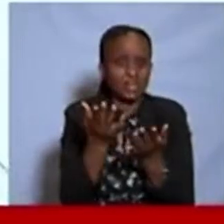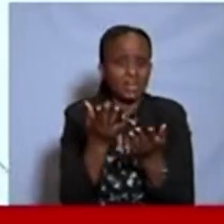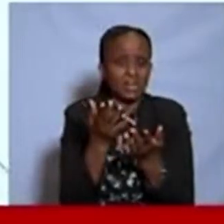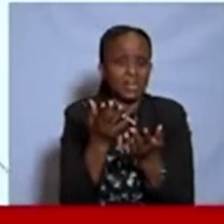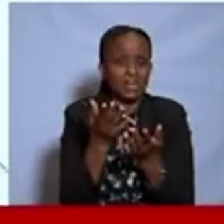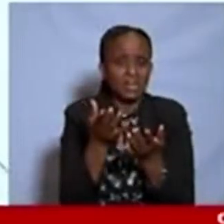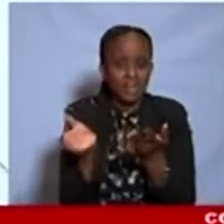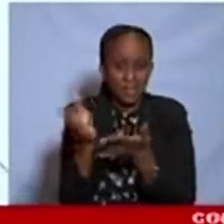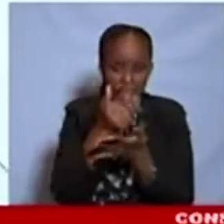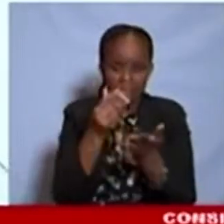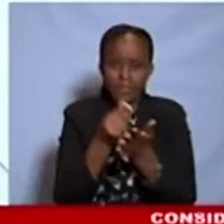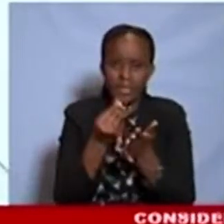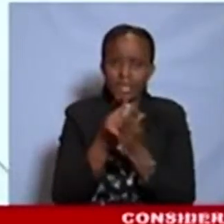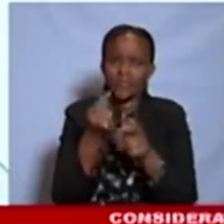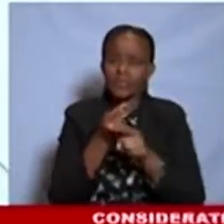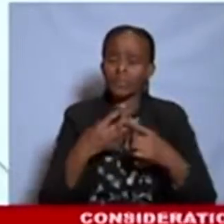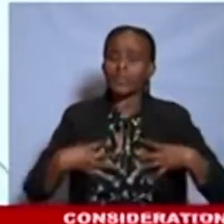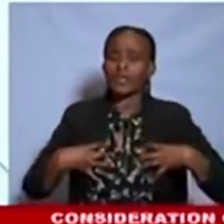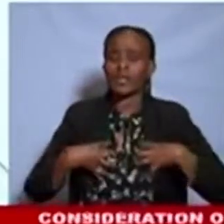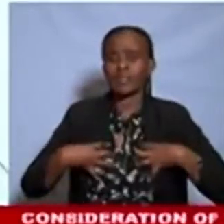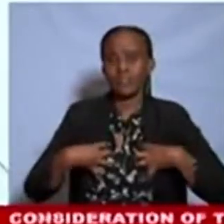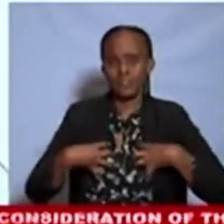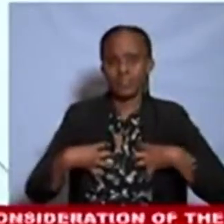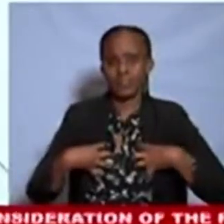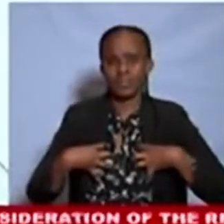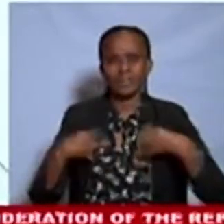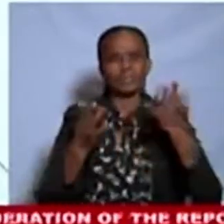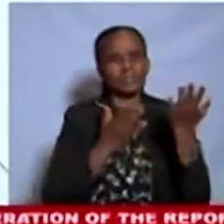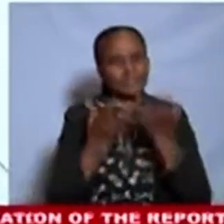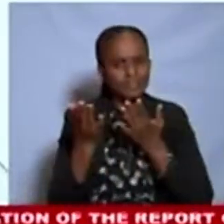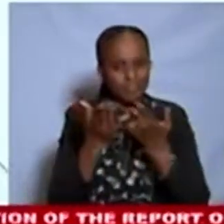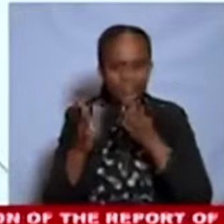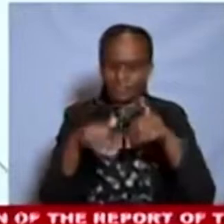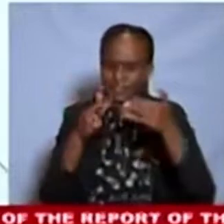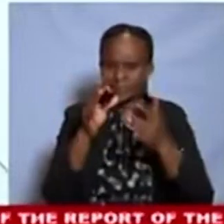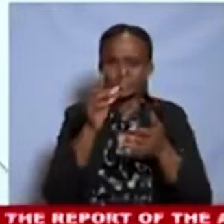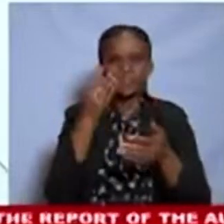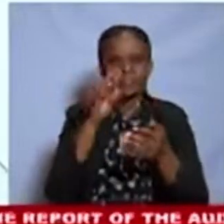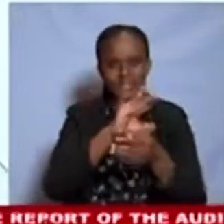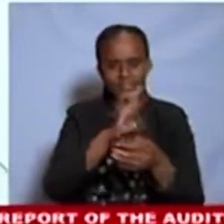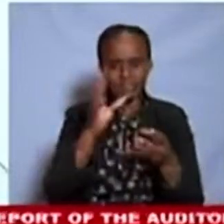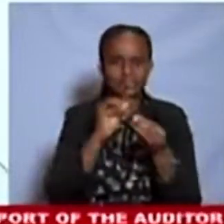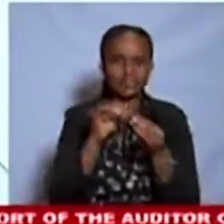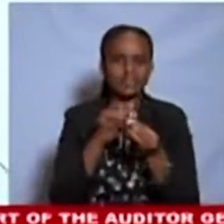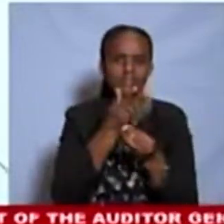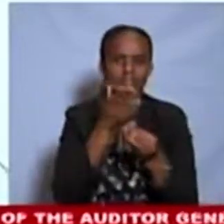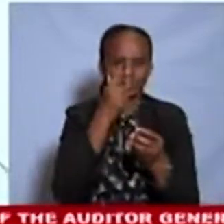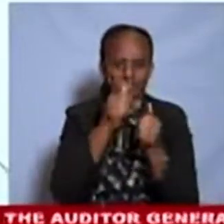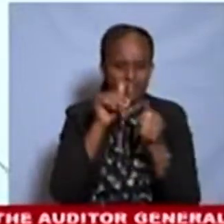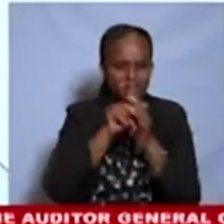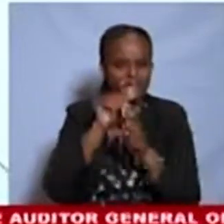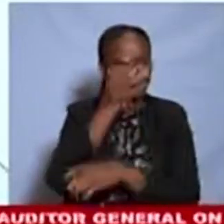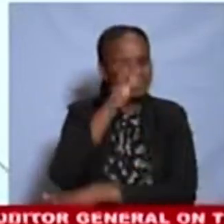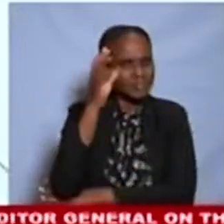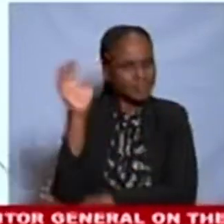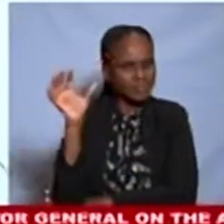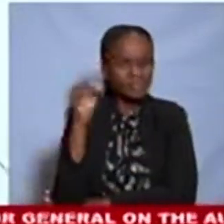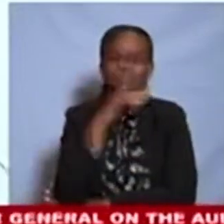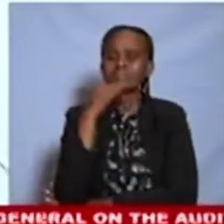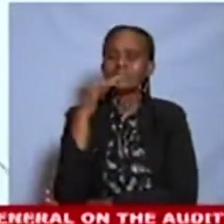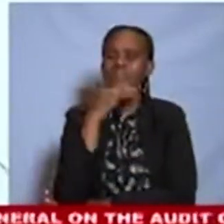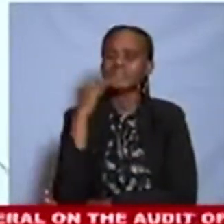You are collecting so much money from animals. What service do you give particularly to these? Because they are in the bush, they are in the